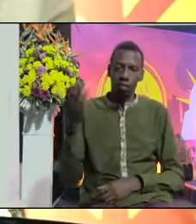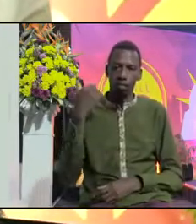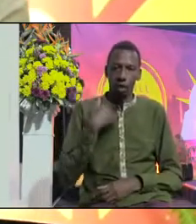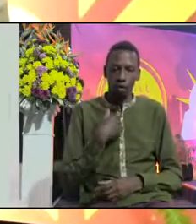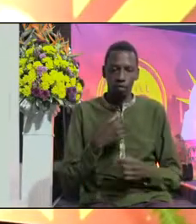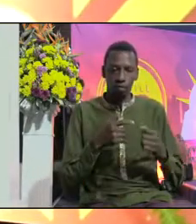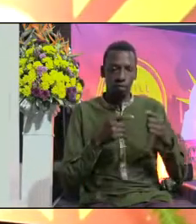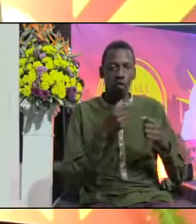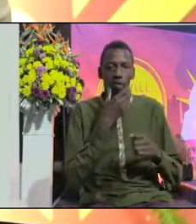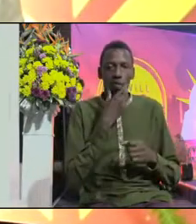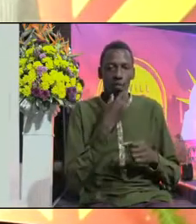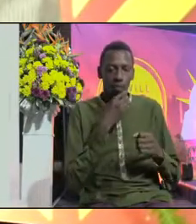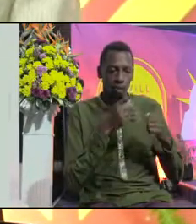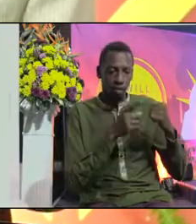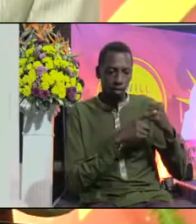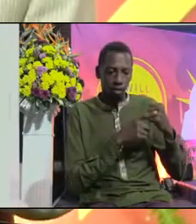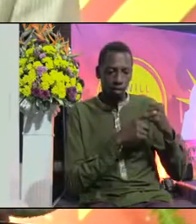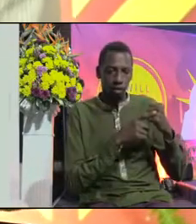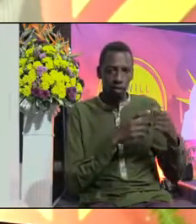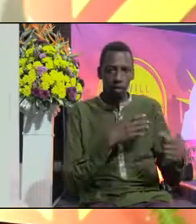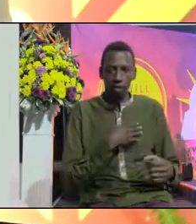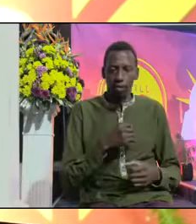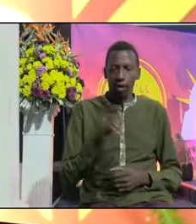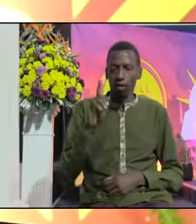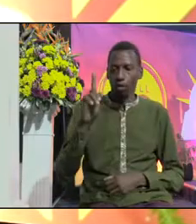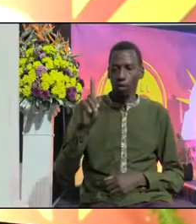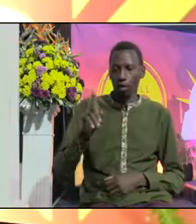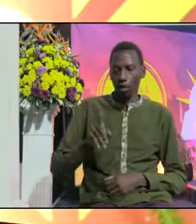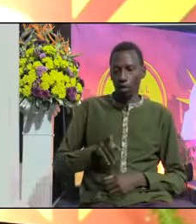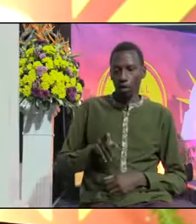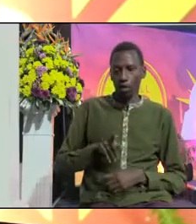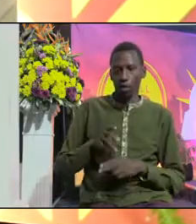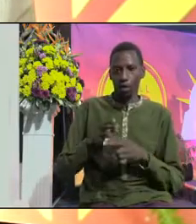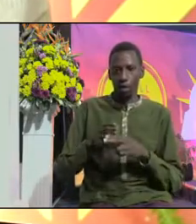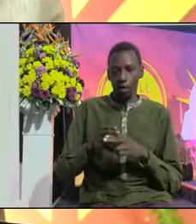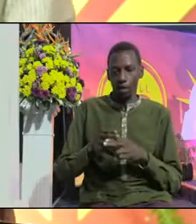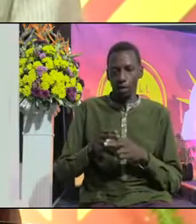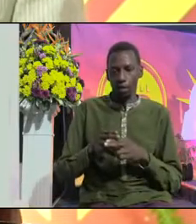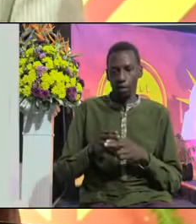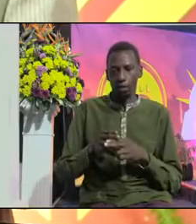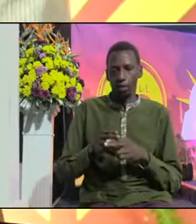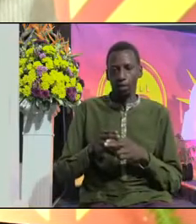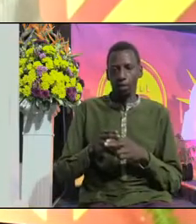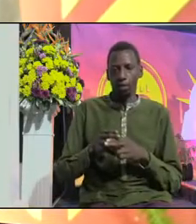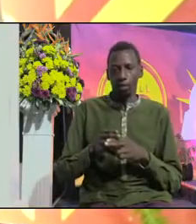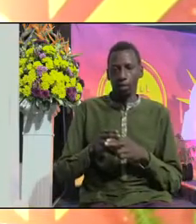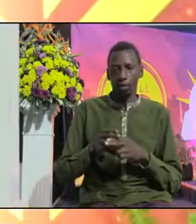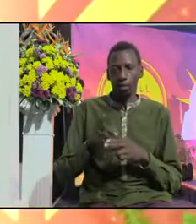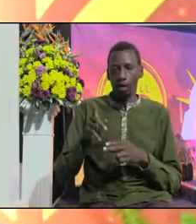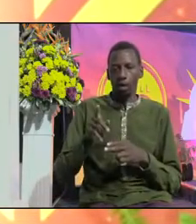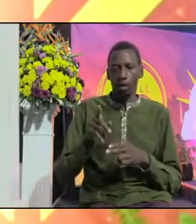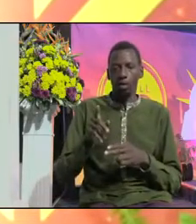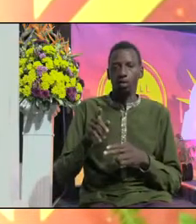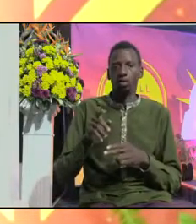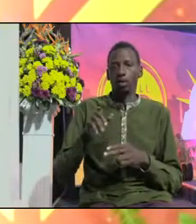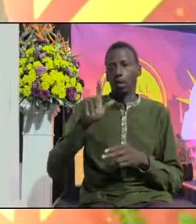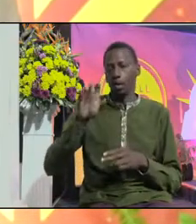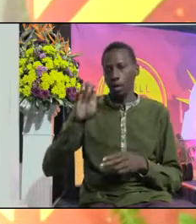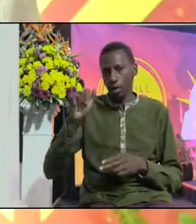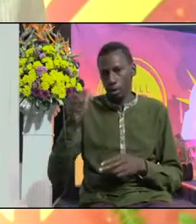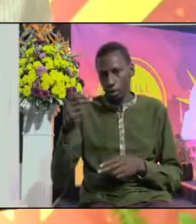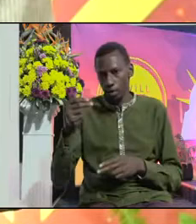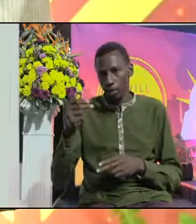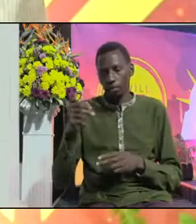boys and one girl by Leah, two boys by Rachel, two boys